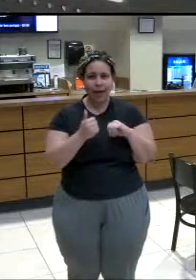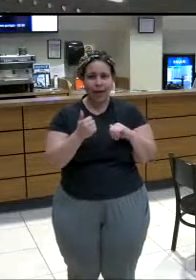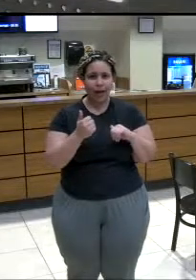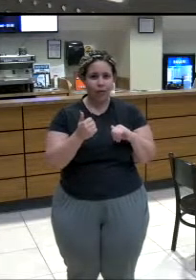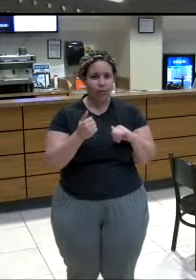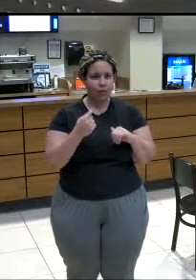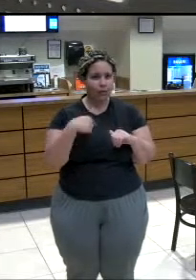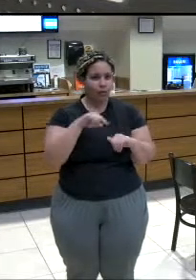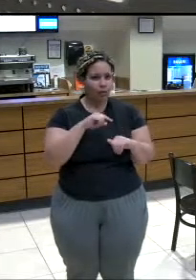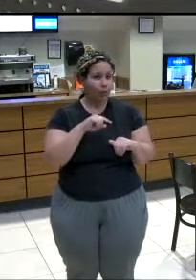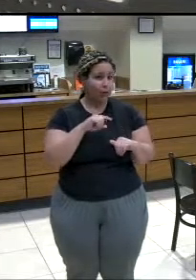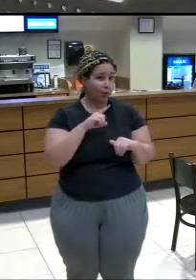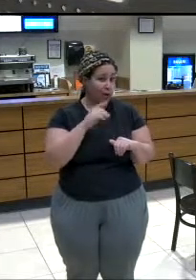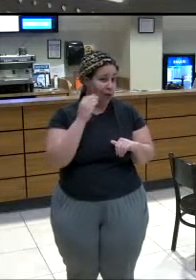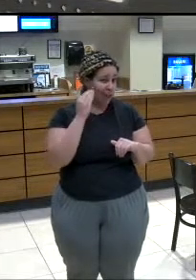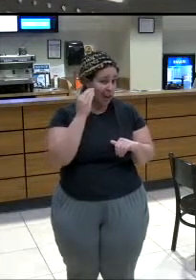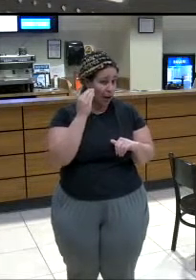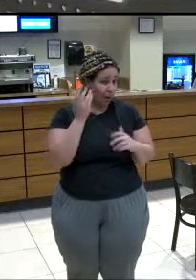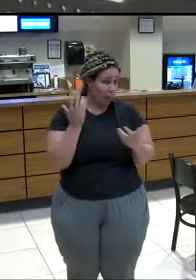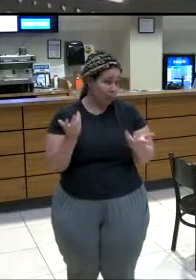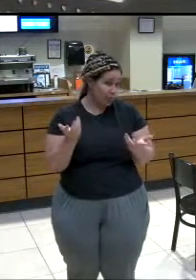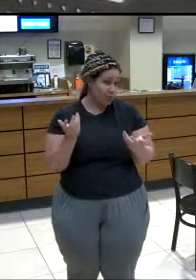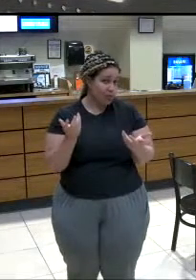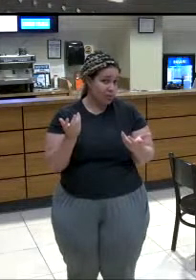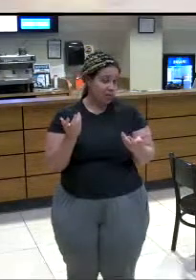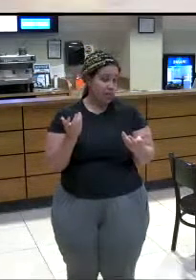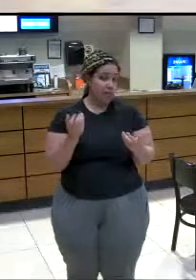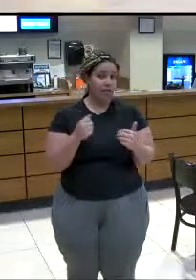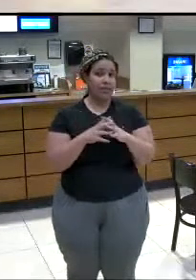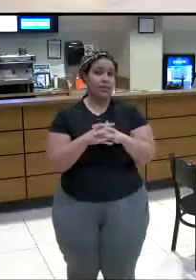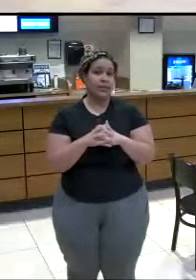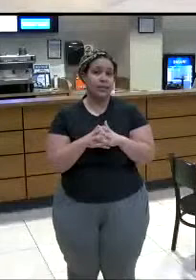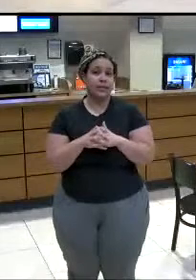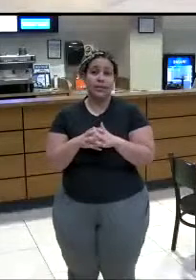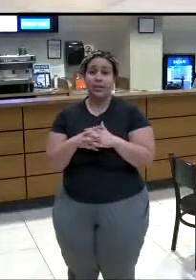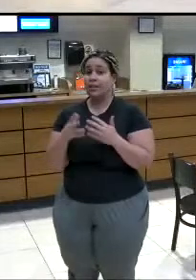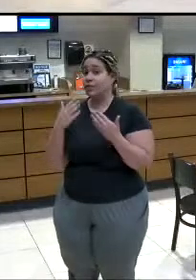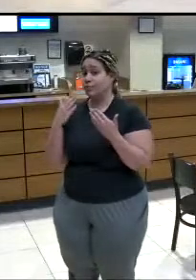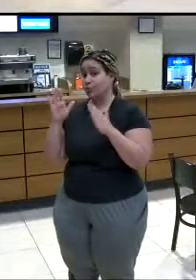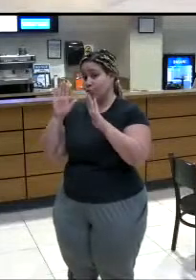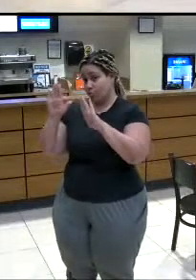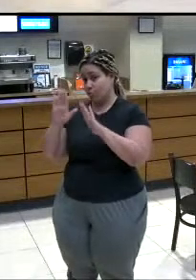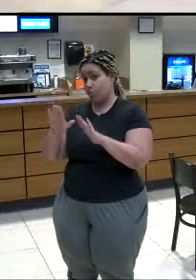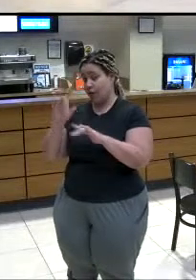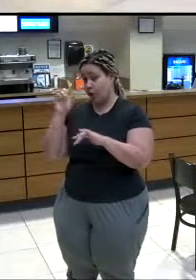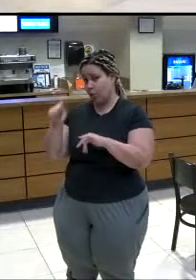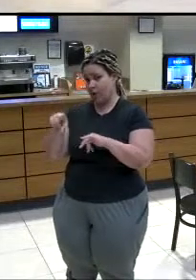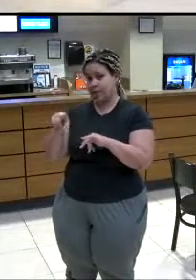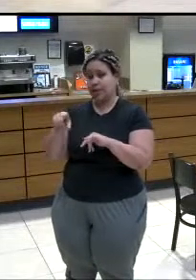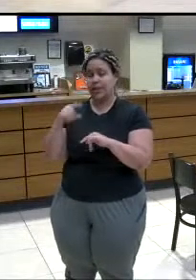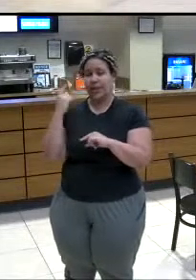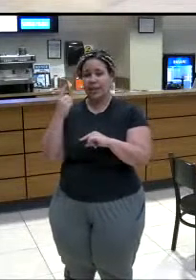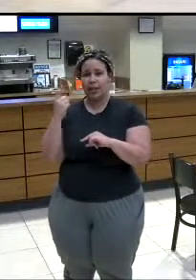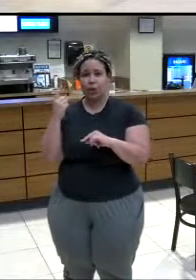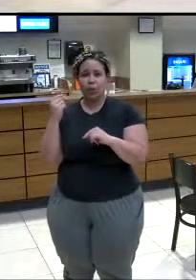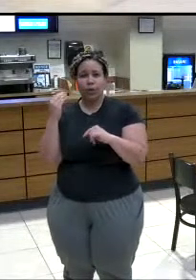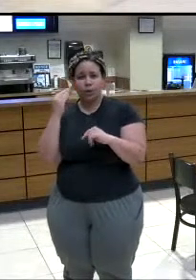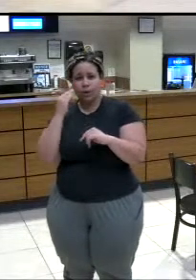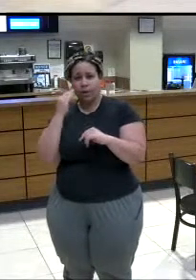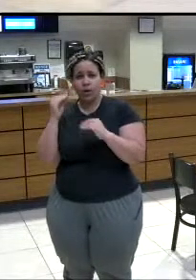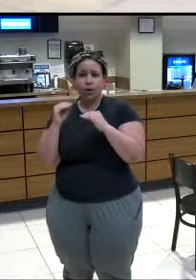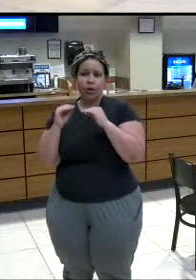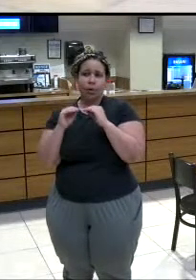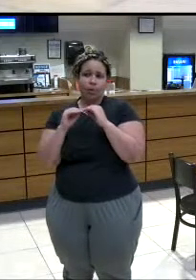know where the students are? That's a great question. I think we will know more when we give the